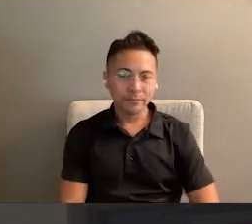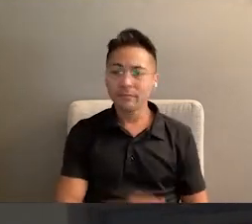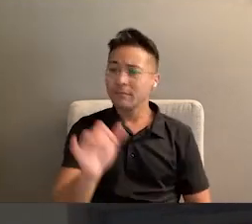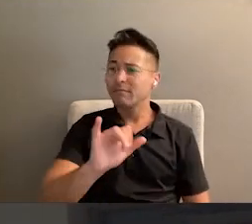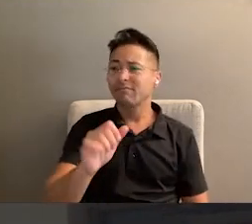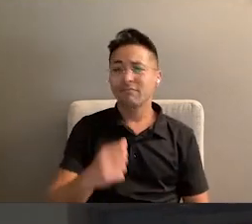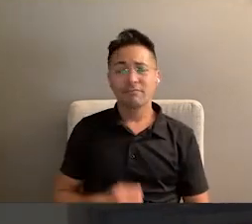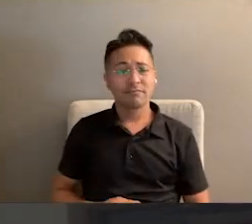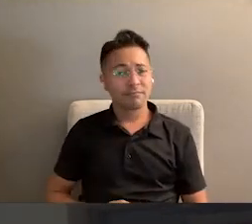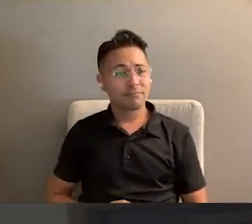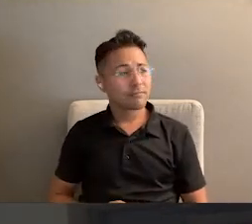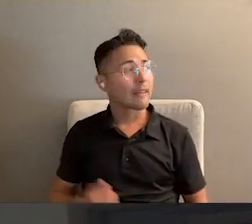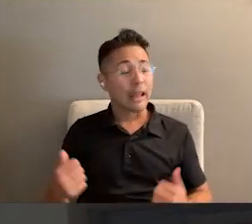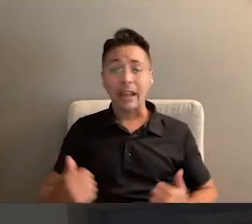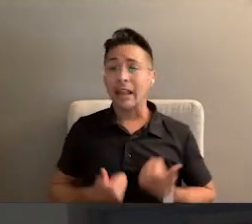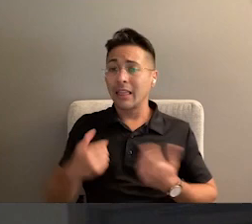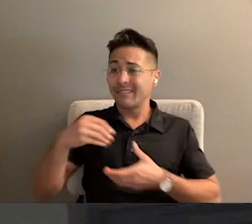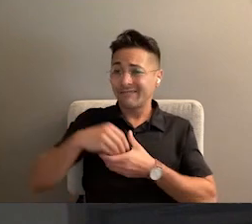Yes.